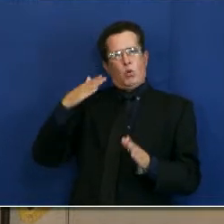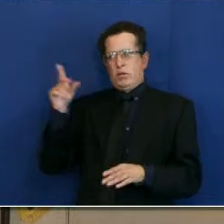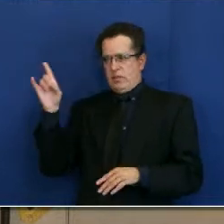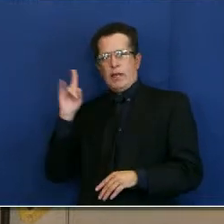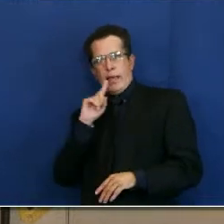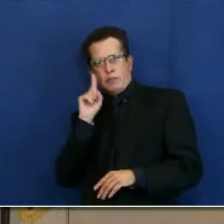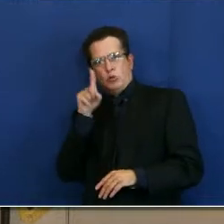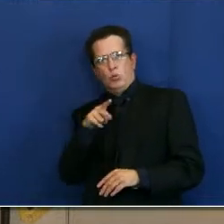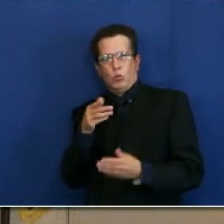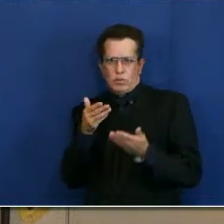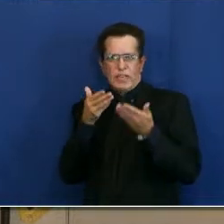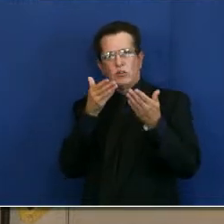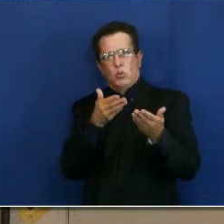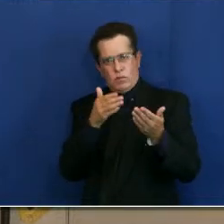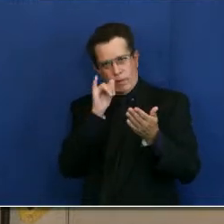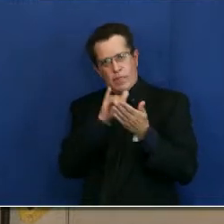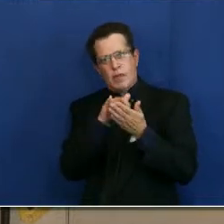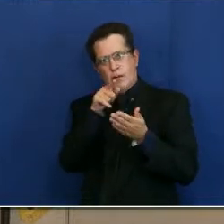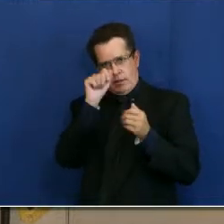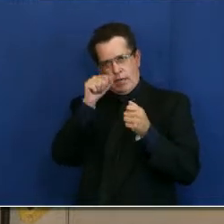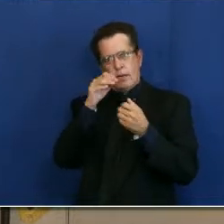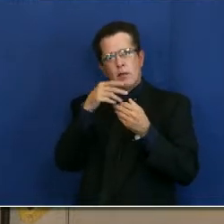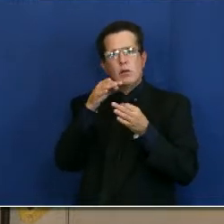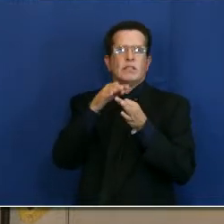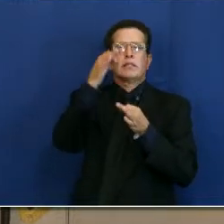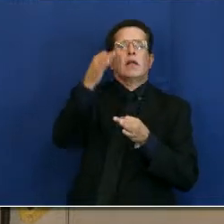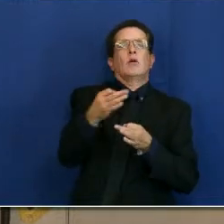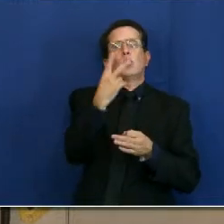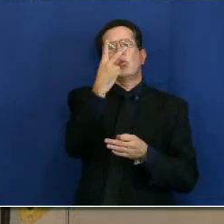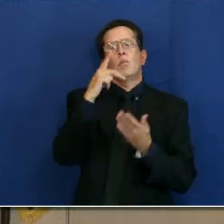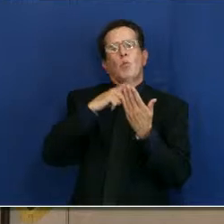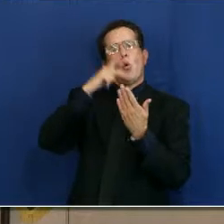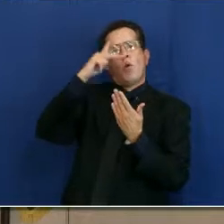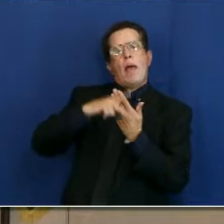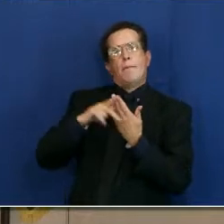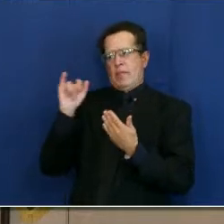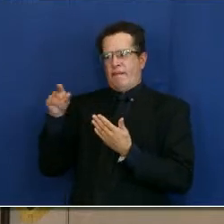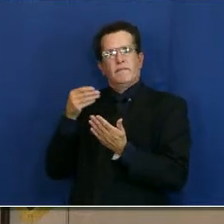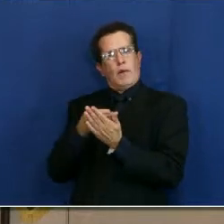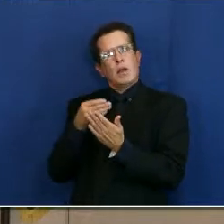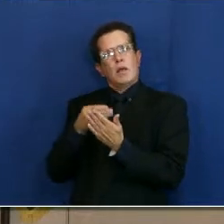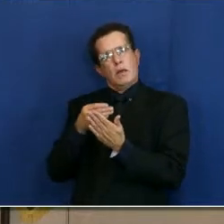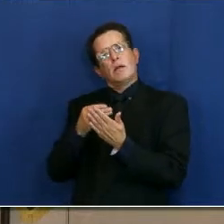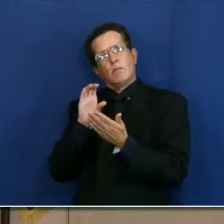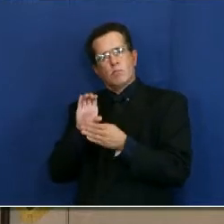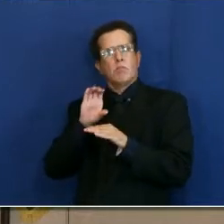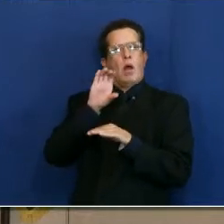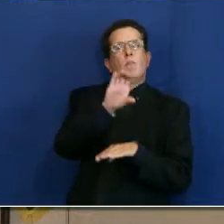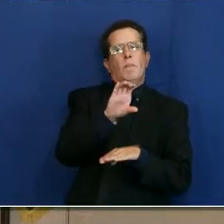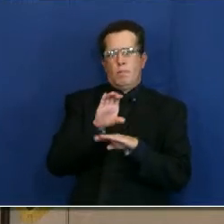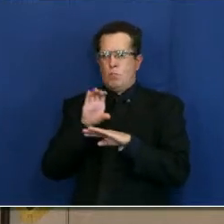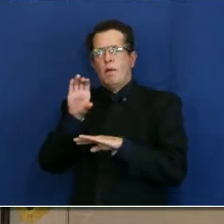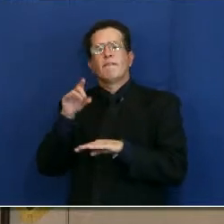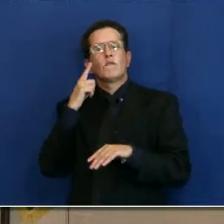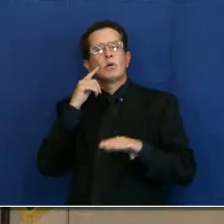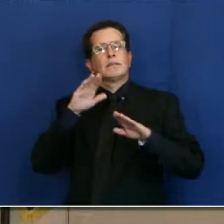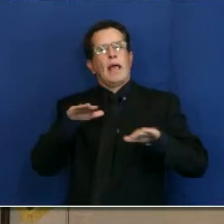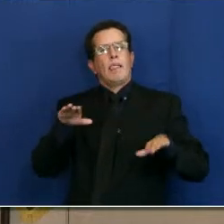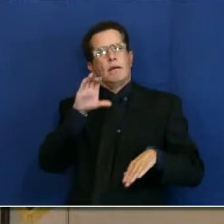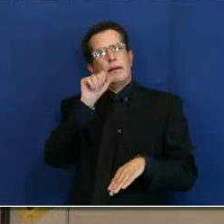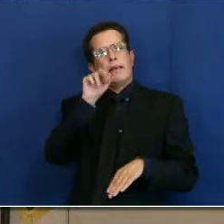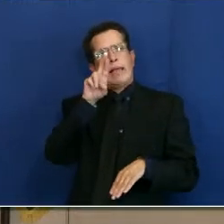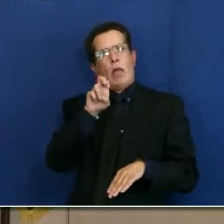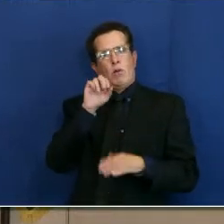could extend two programs that were funded to provide child care.